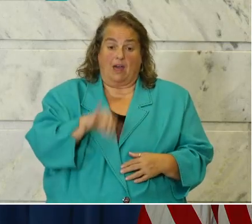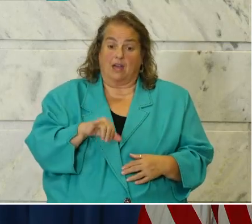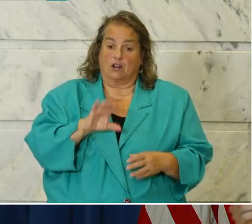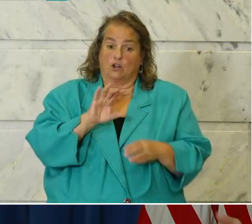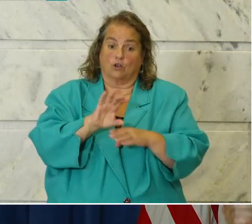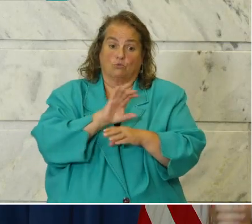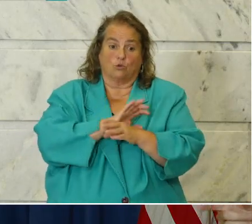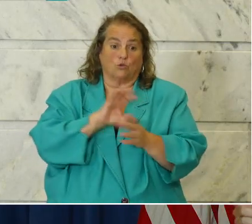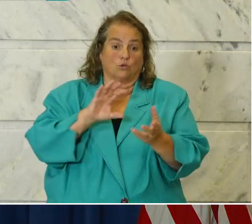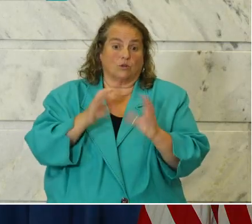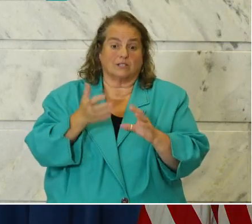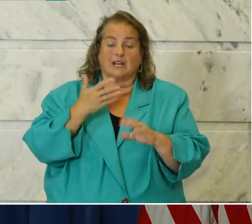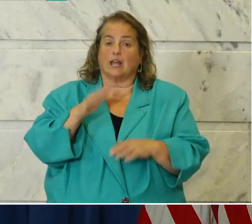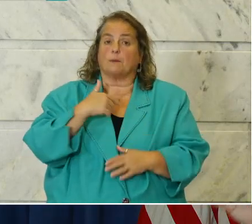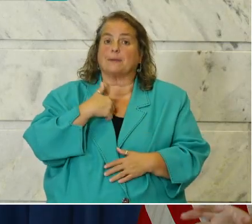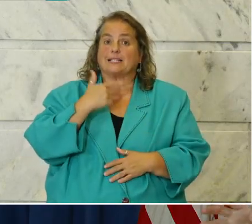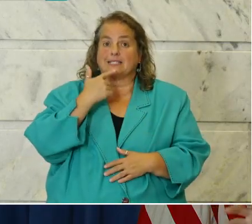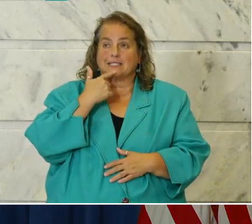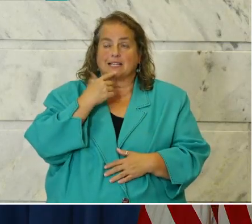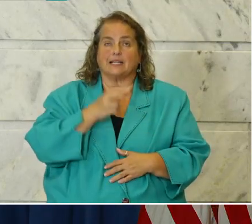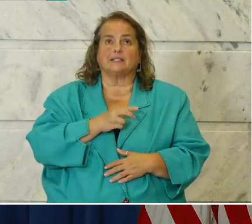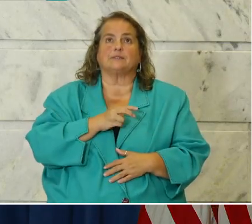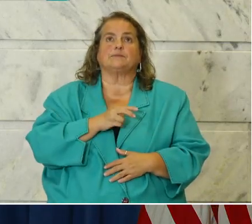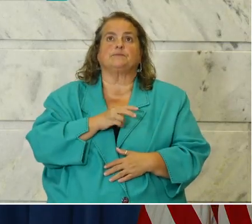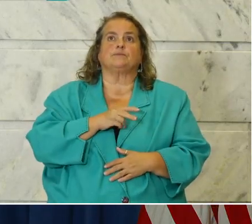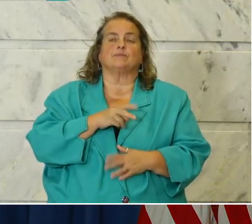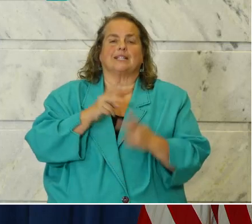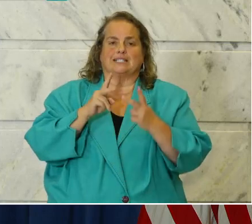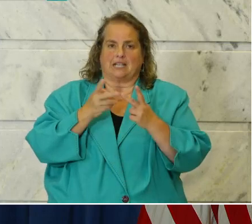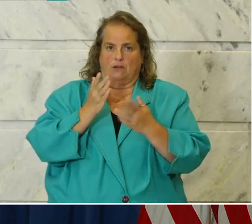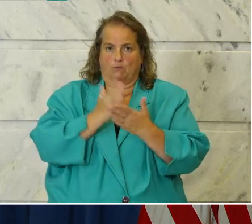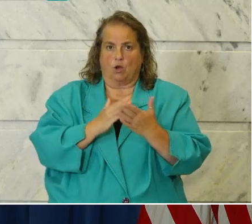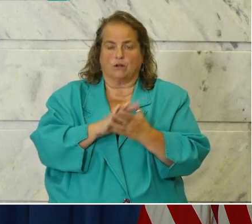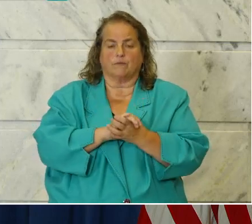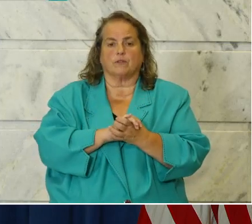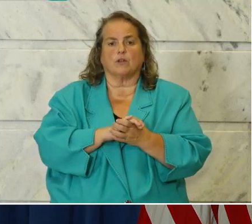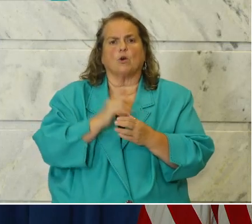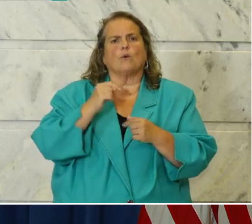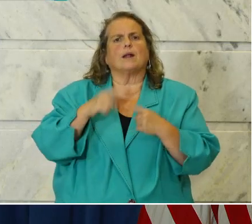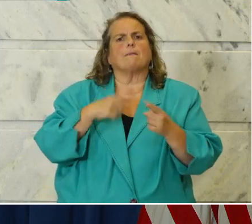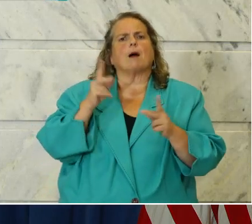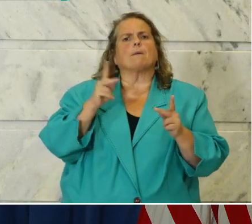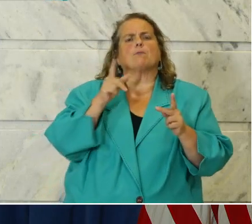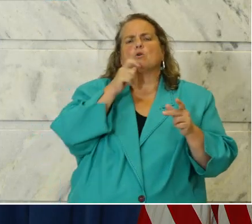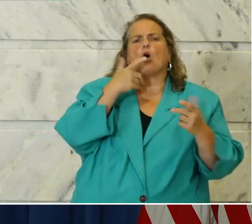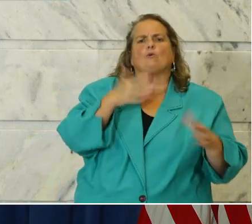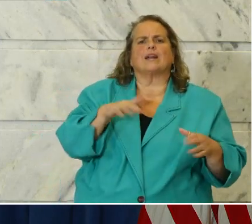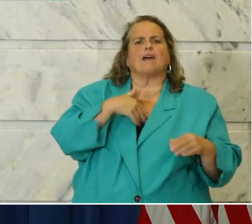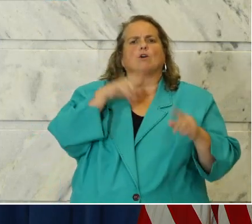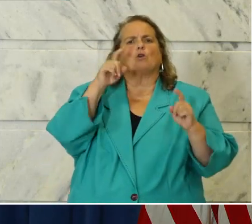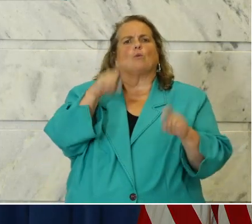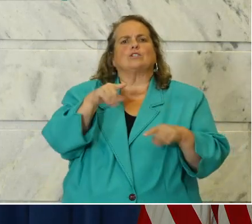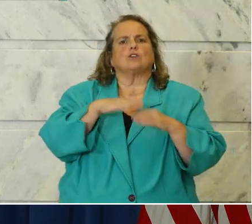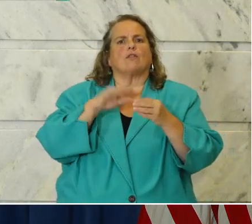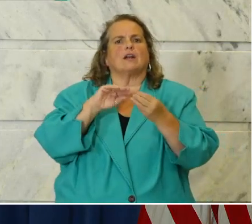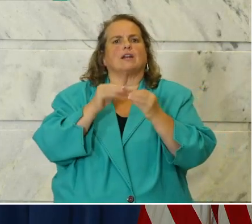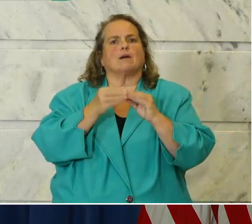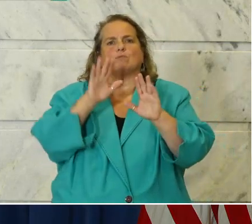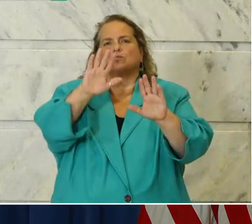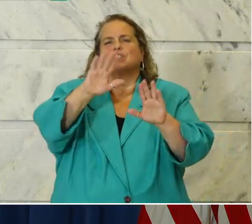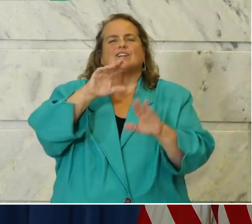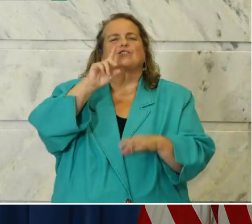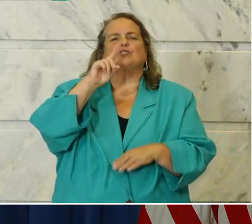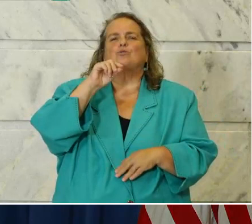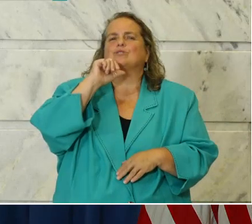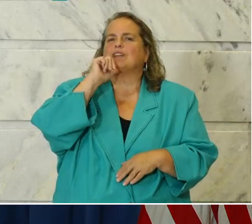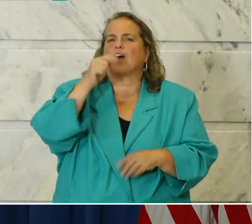numbers, and let me start on the second part is, what about people that already have questions on the numbers? Folks, don't try to